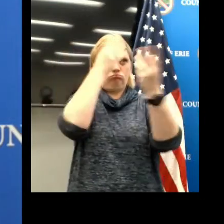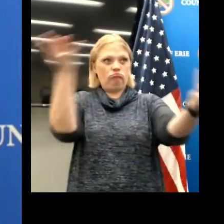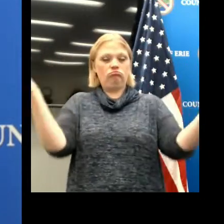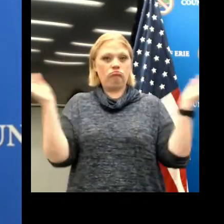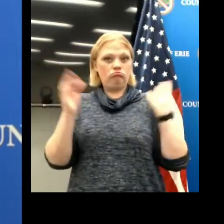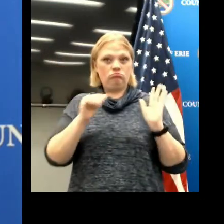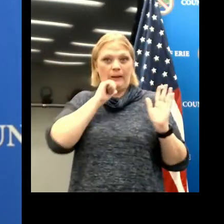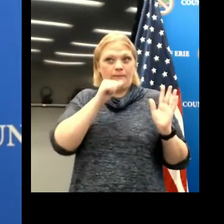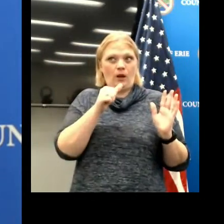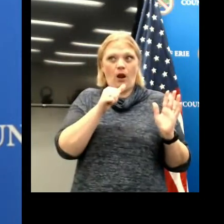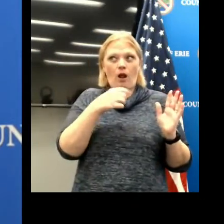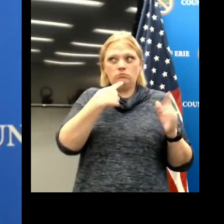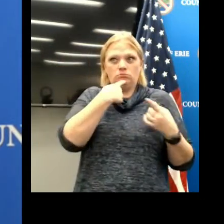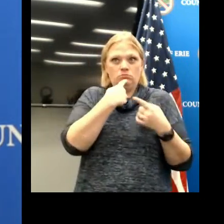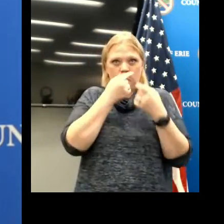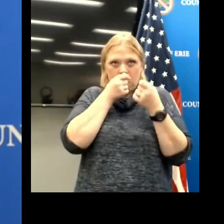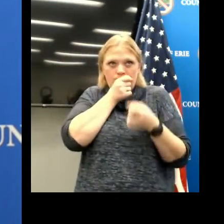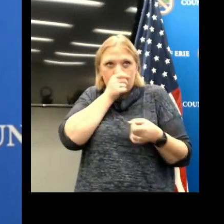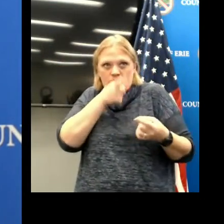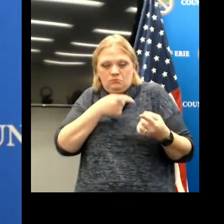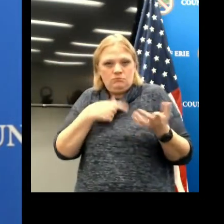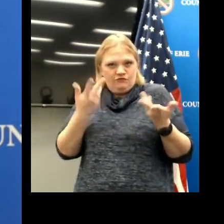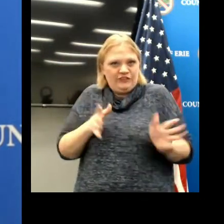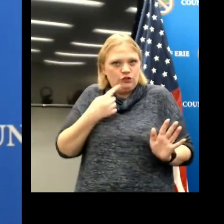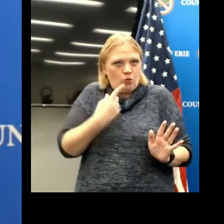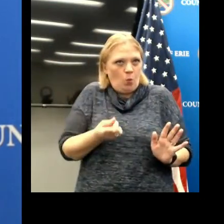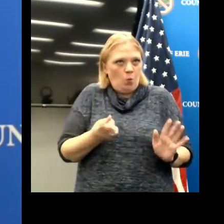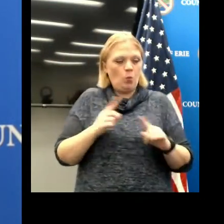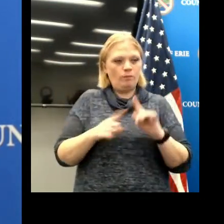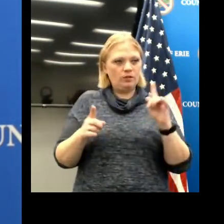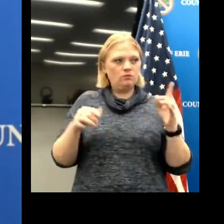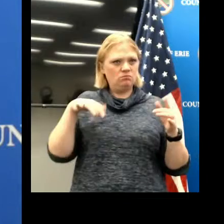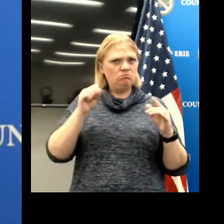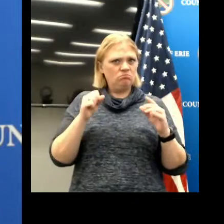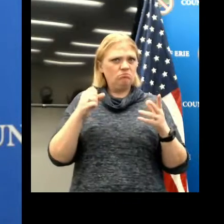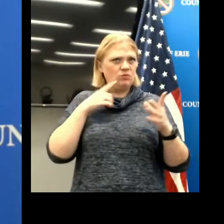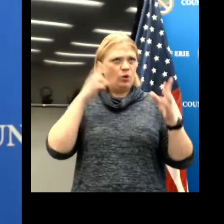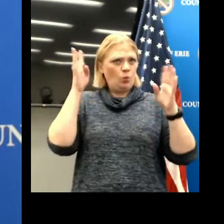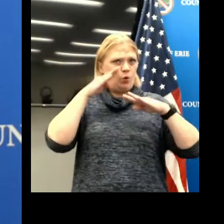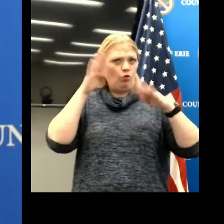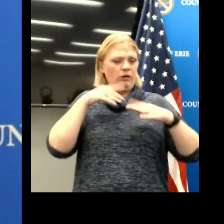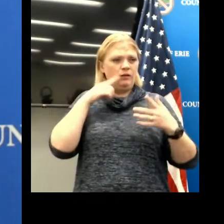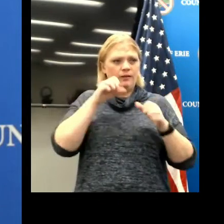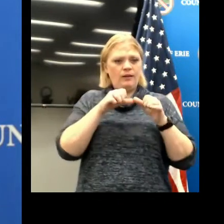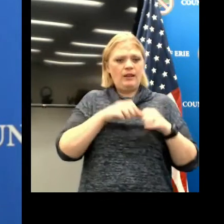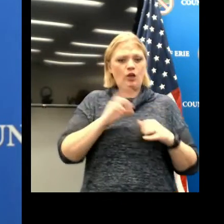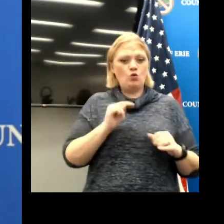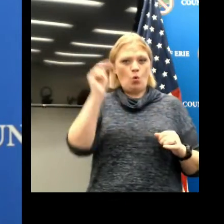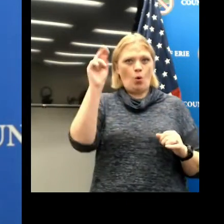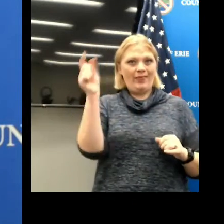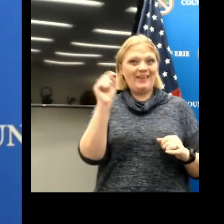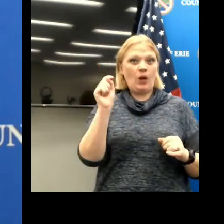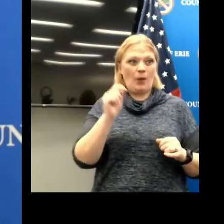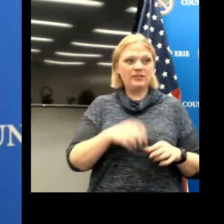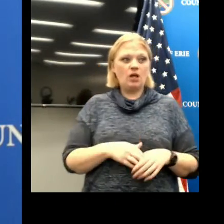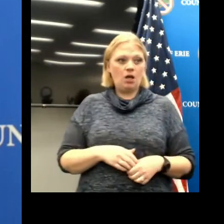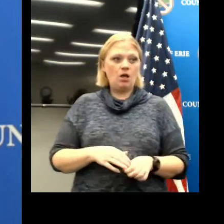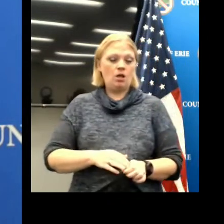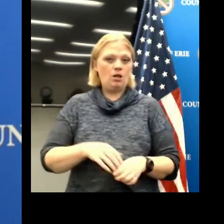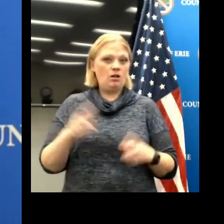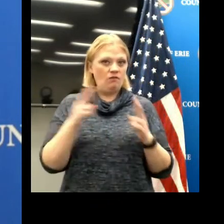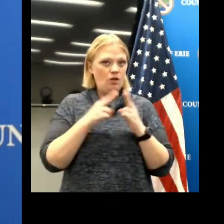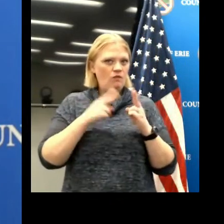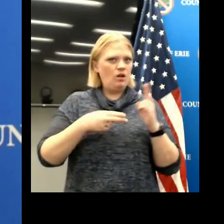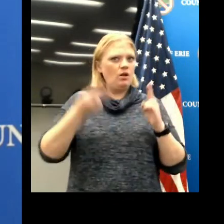personal health data that's not otherwise known. But yeah, they're worried in Niagara County, especially about the area in North Tonawanda, which had some very